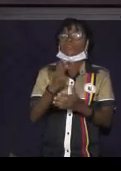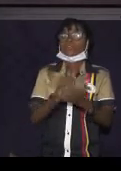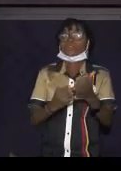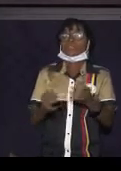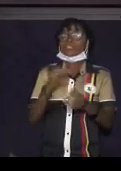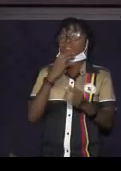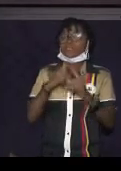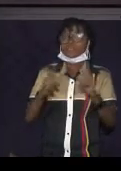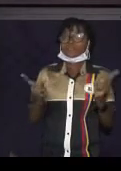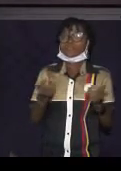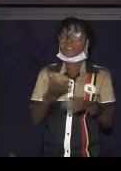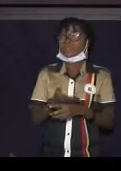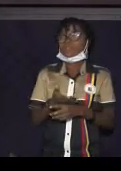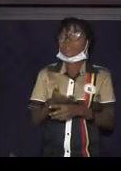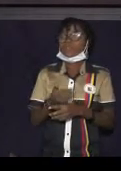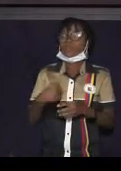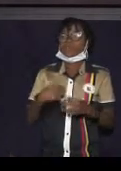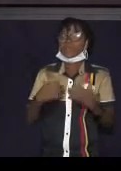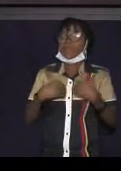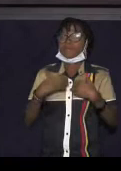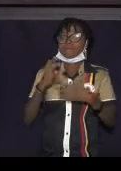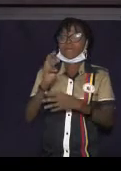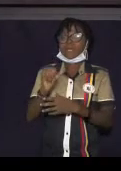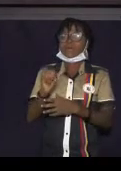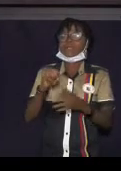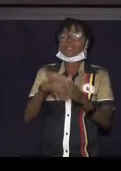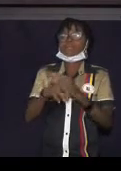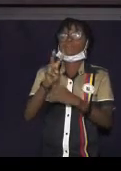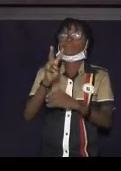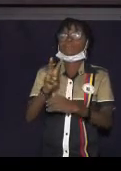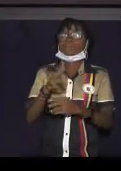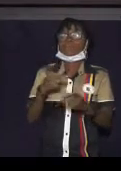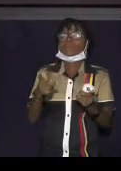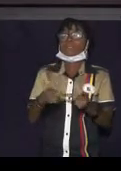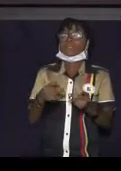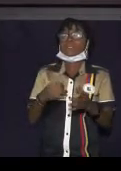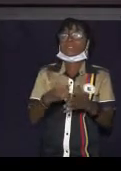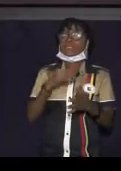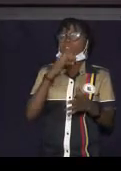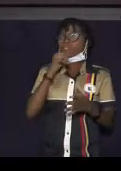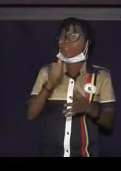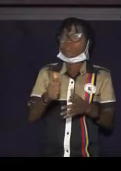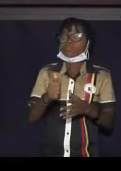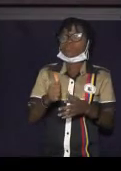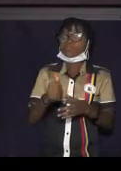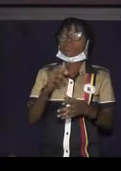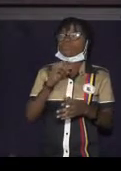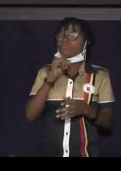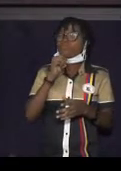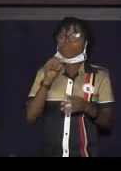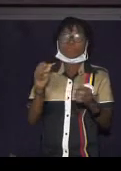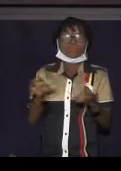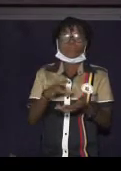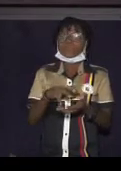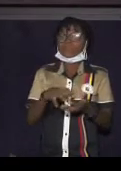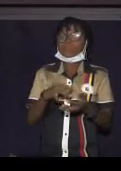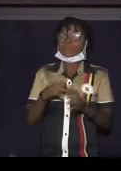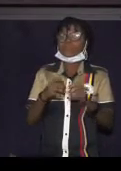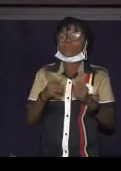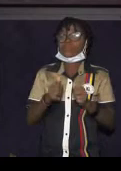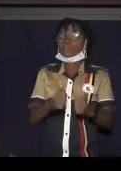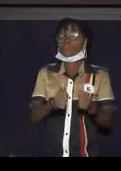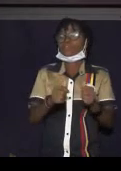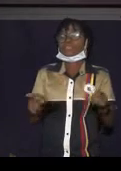different in this equation. Now we have m in 2 places. It is no skin off your nose, my friend. We'll still follow the